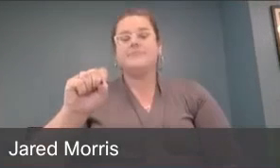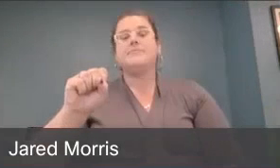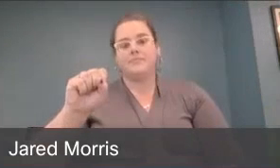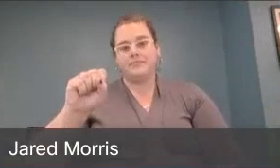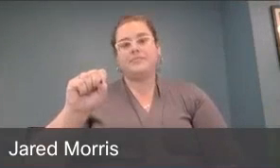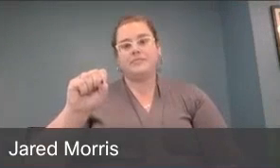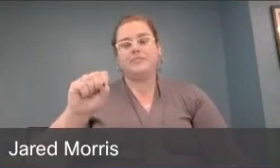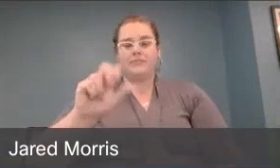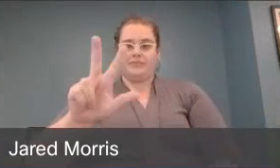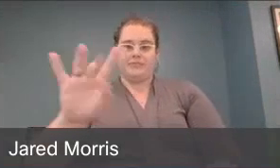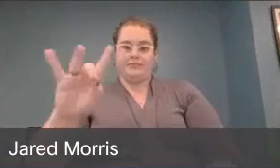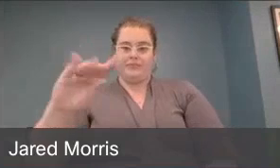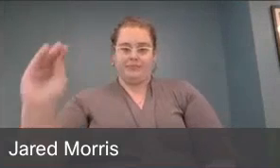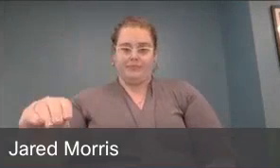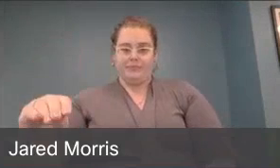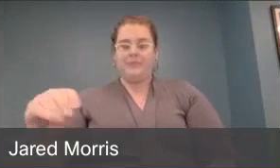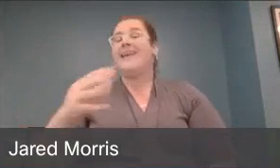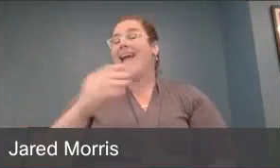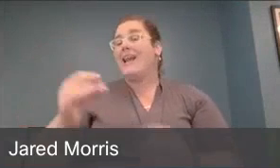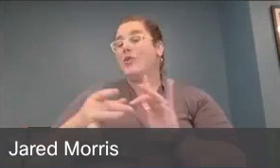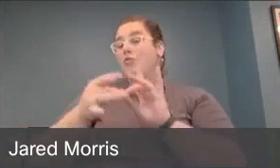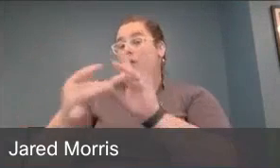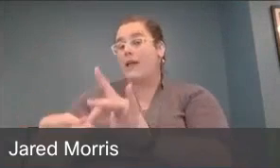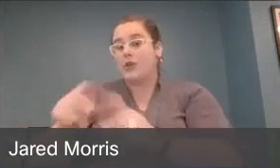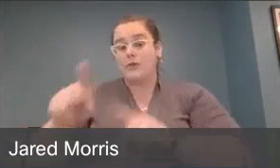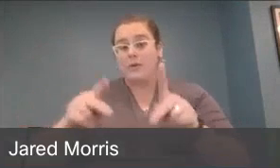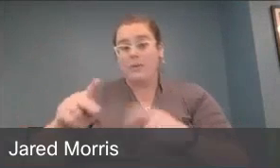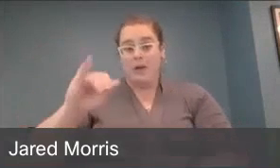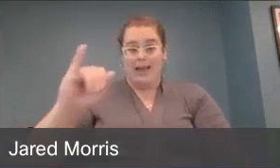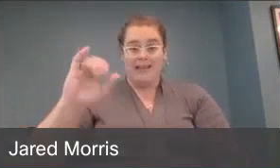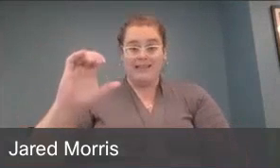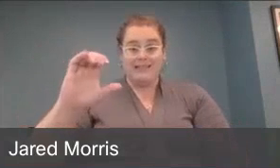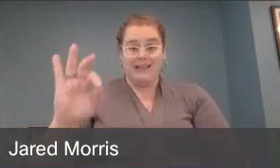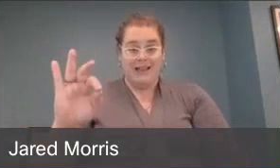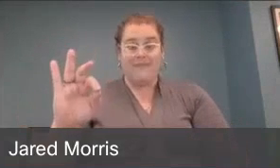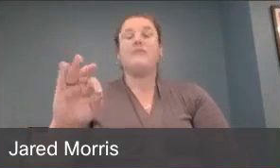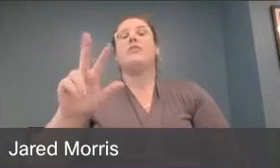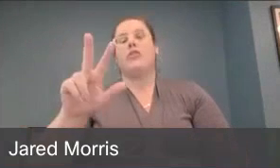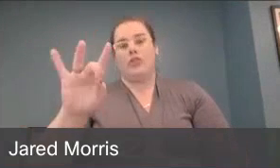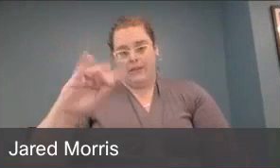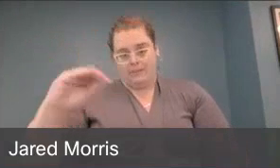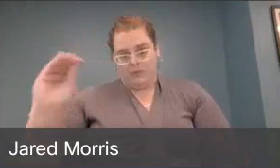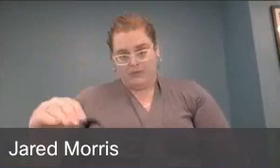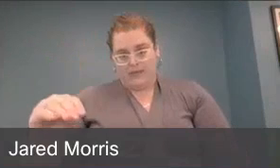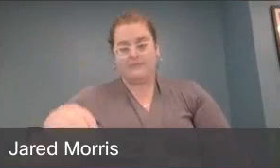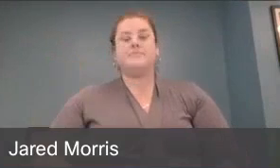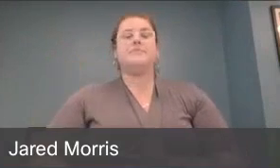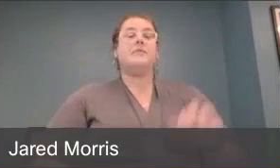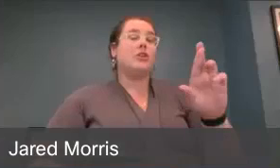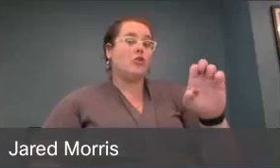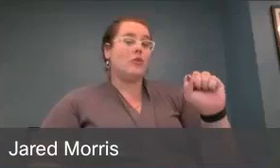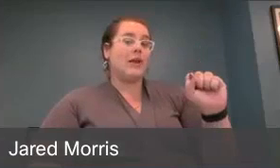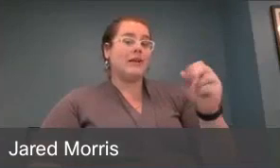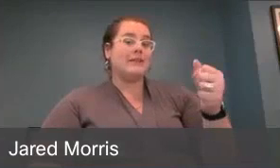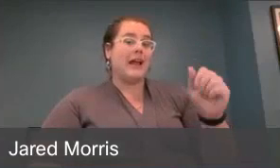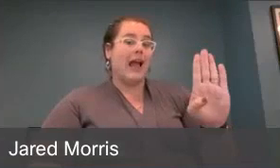and of relative to people in ICF is 38%. Residential rehabilitation, it is